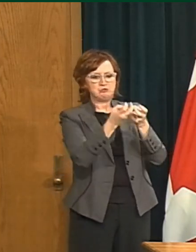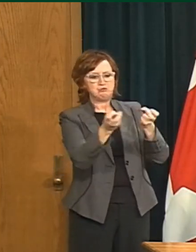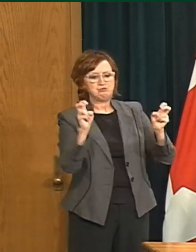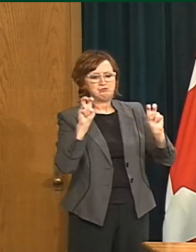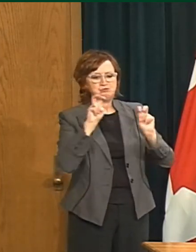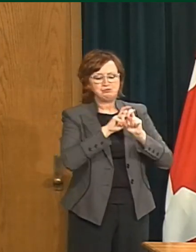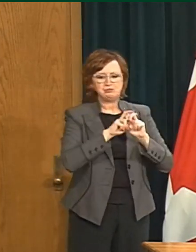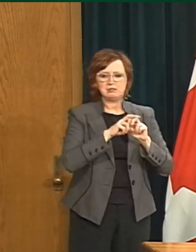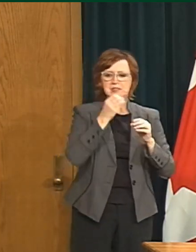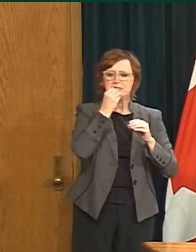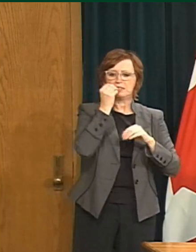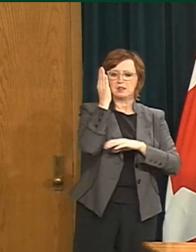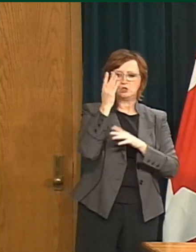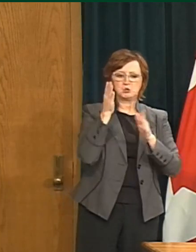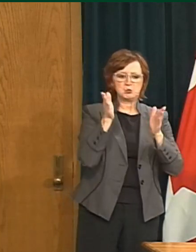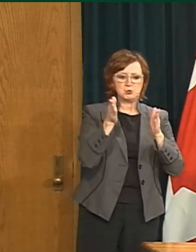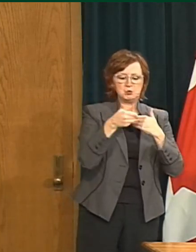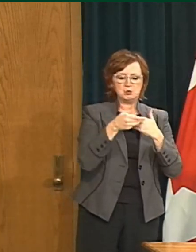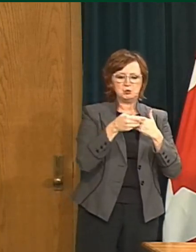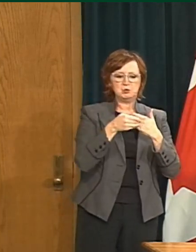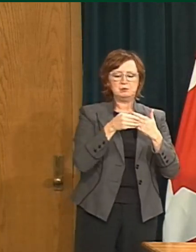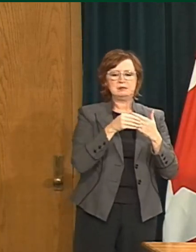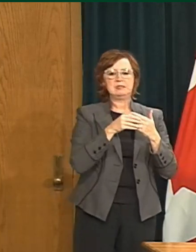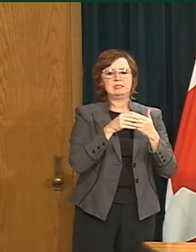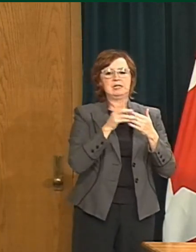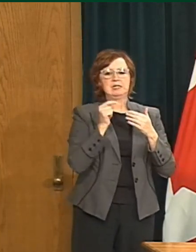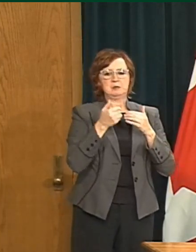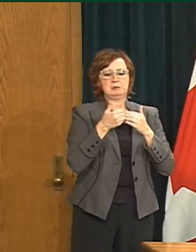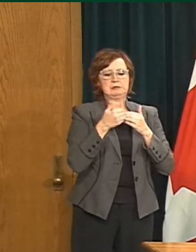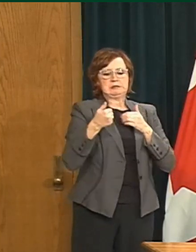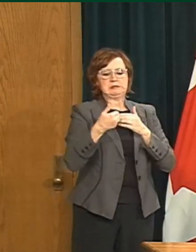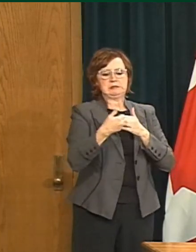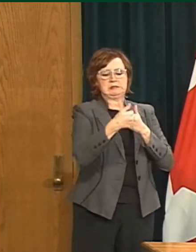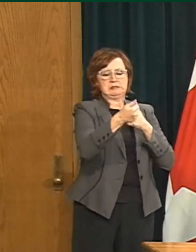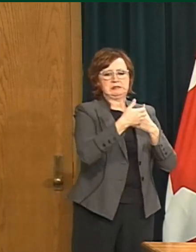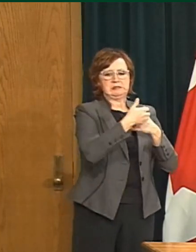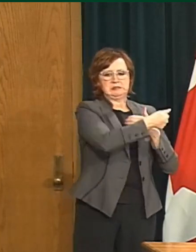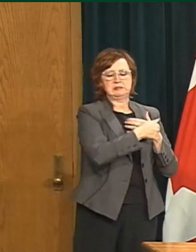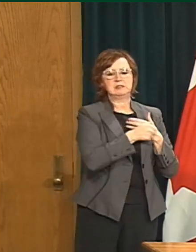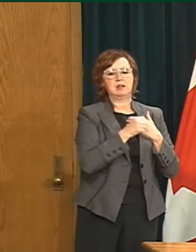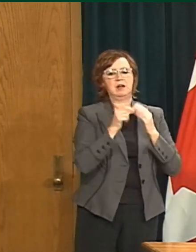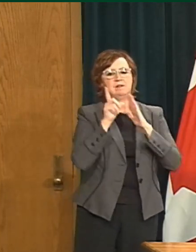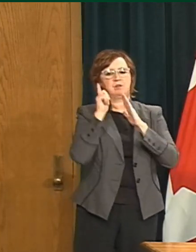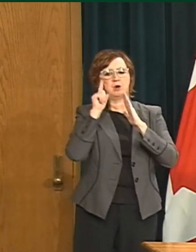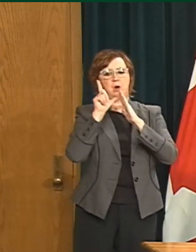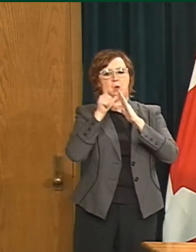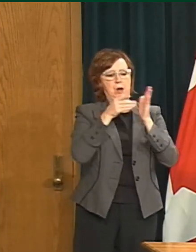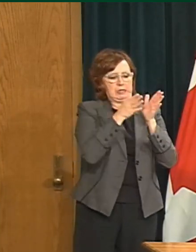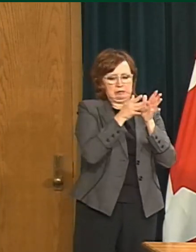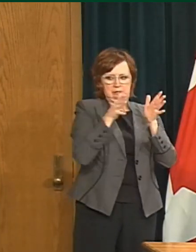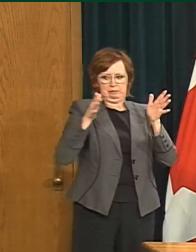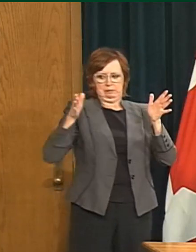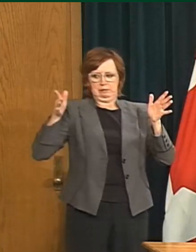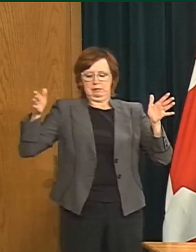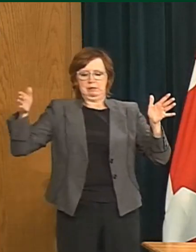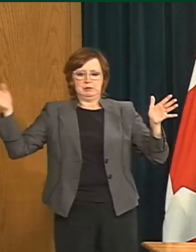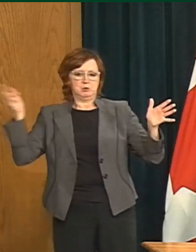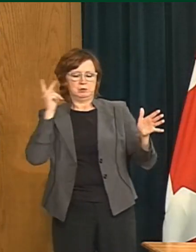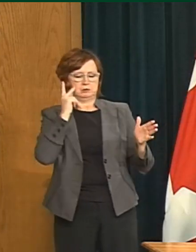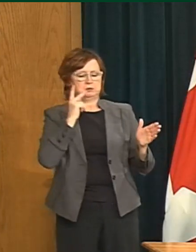some restrictions, how people behave will still be a bit different for the next little while. That's a great point, and to some